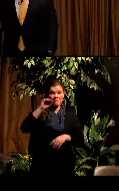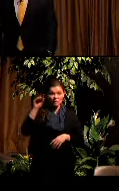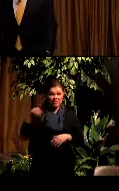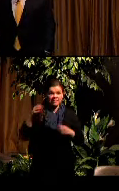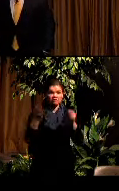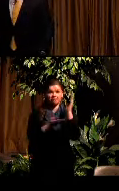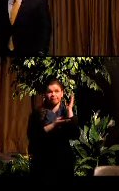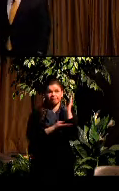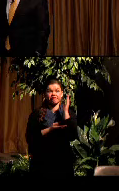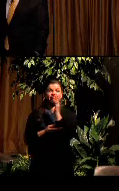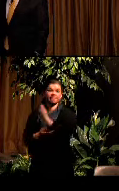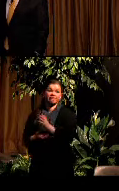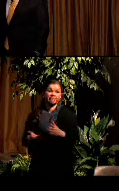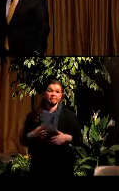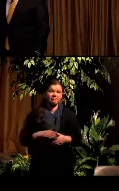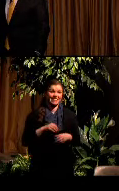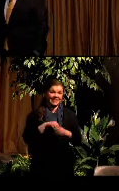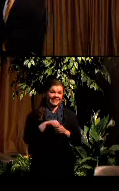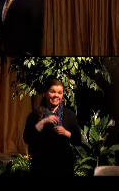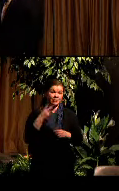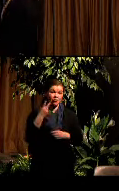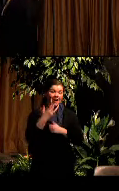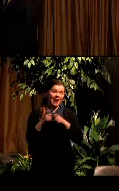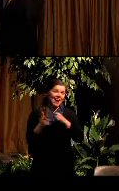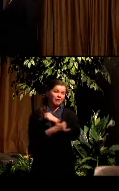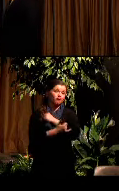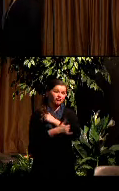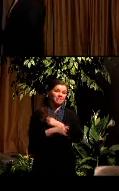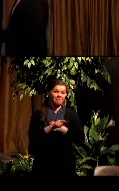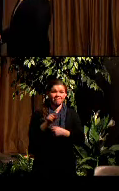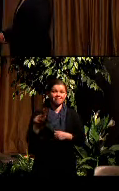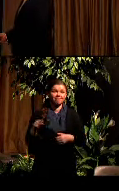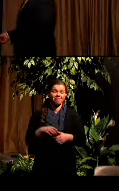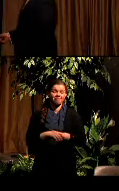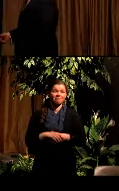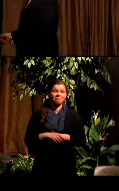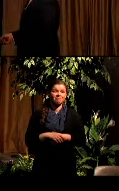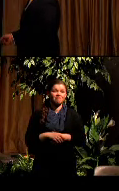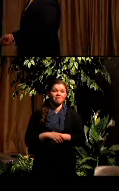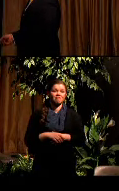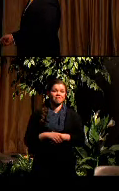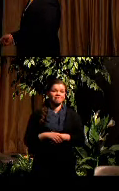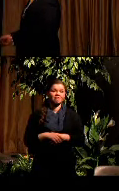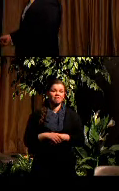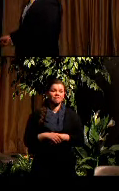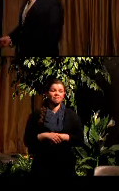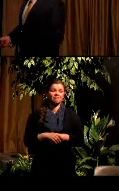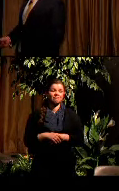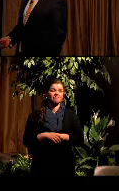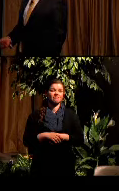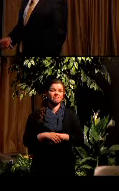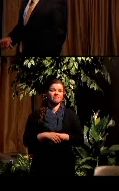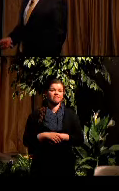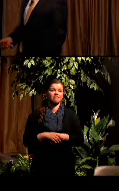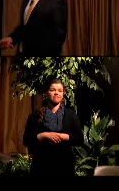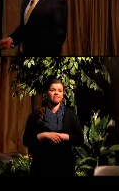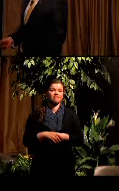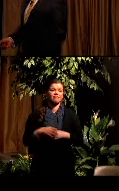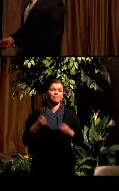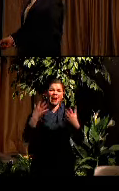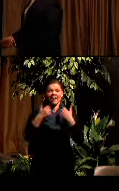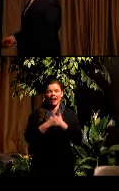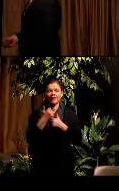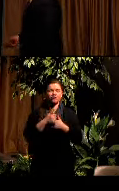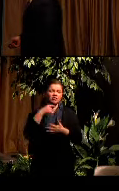tremendous, and that's primarily due to palm oil development. So there's all kinds of threats. The biggest one, by far,